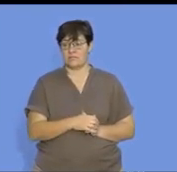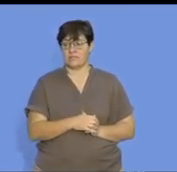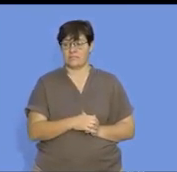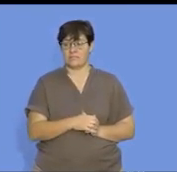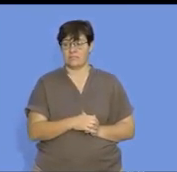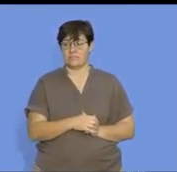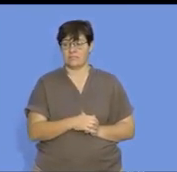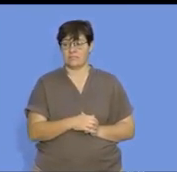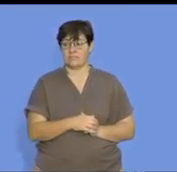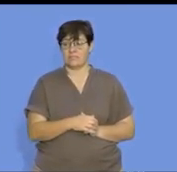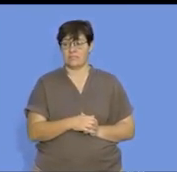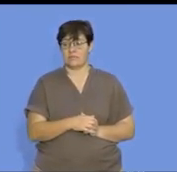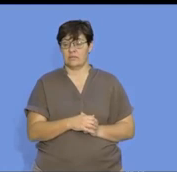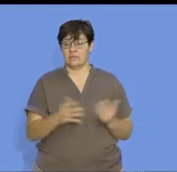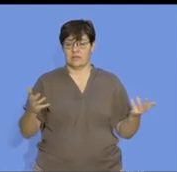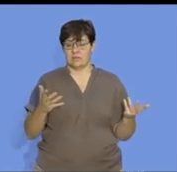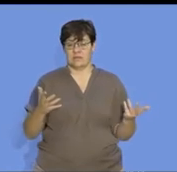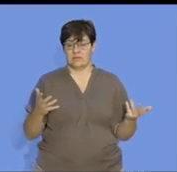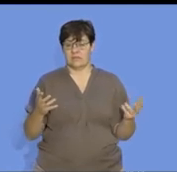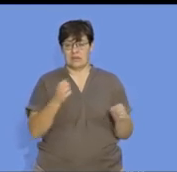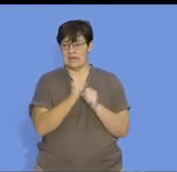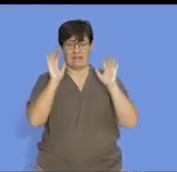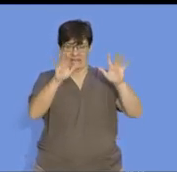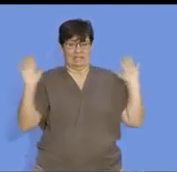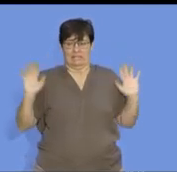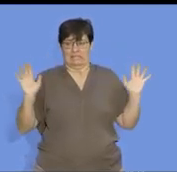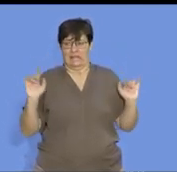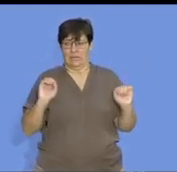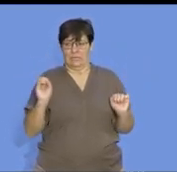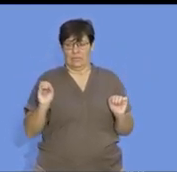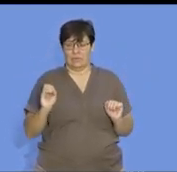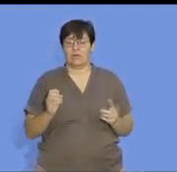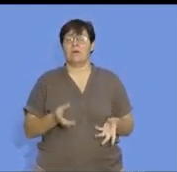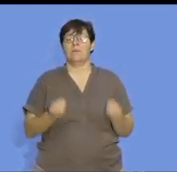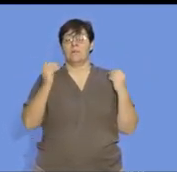root it, and we never leave it like that, and we get